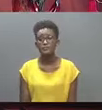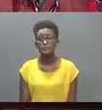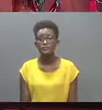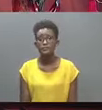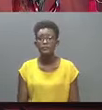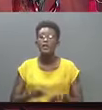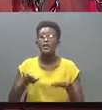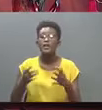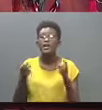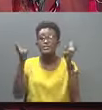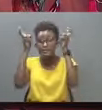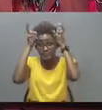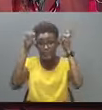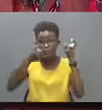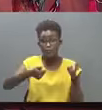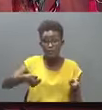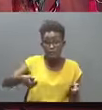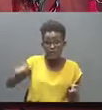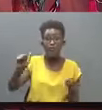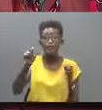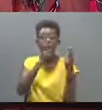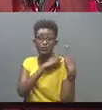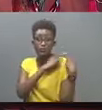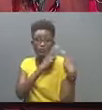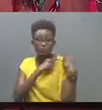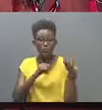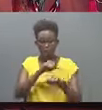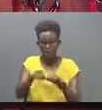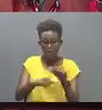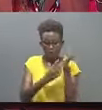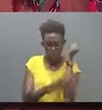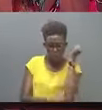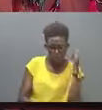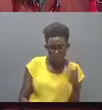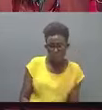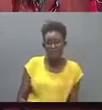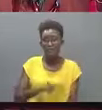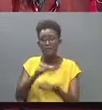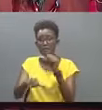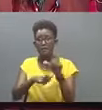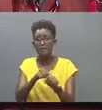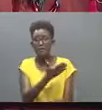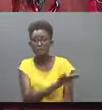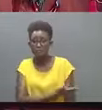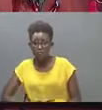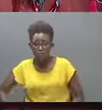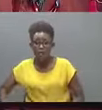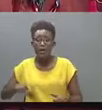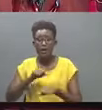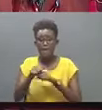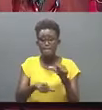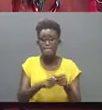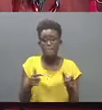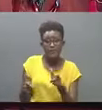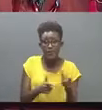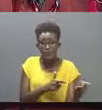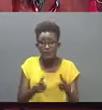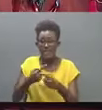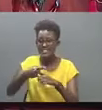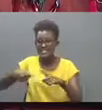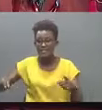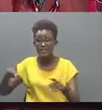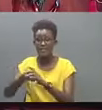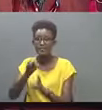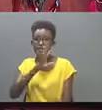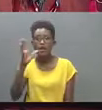The devil is responsible in the poverty and the wars and the fighting and the killings in Africa. Satani ni